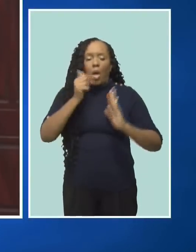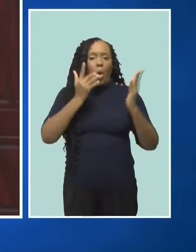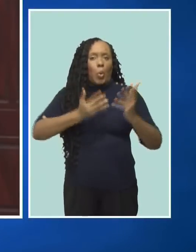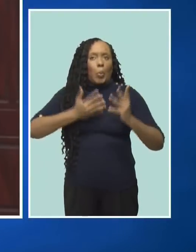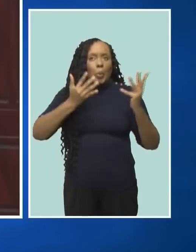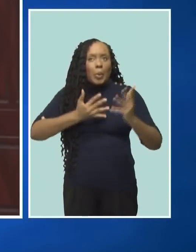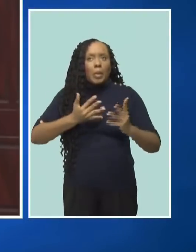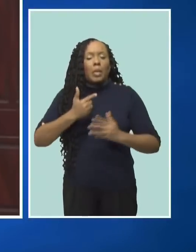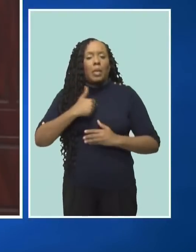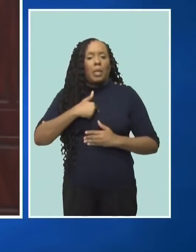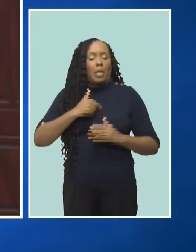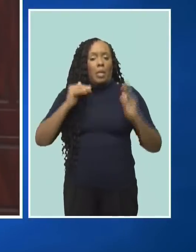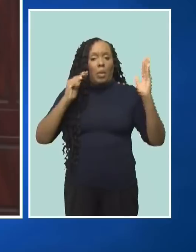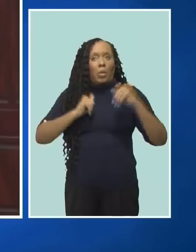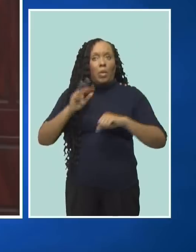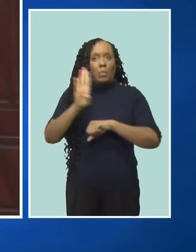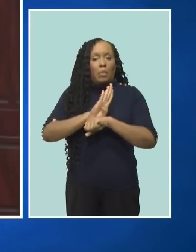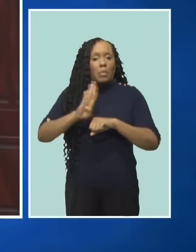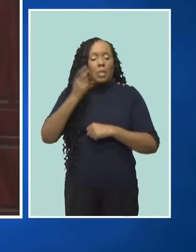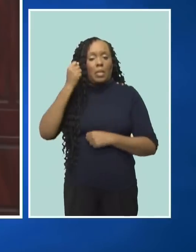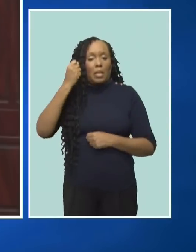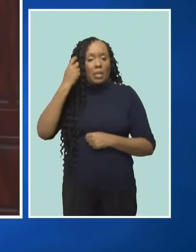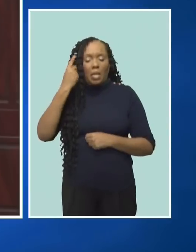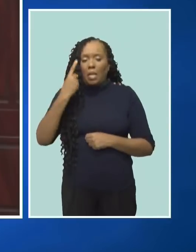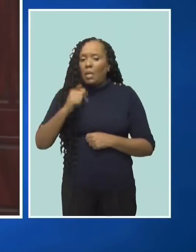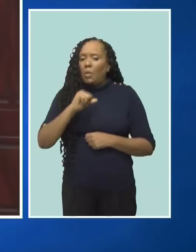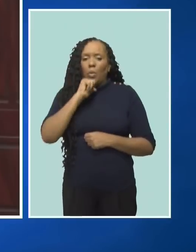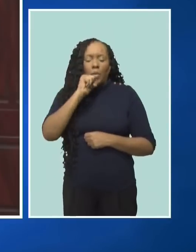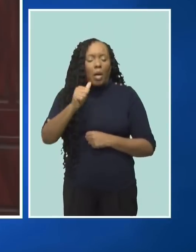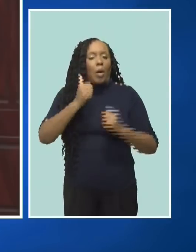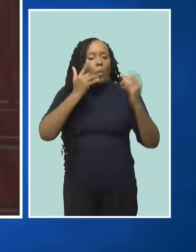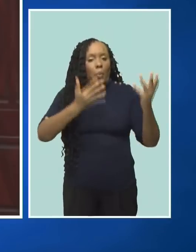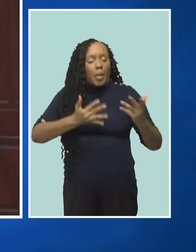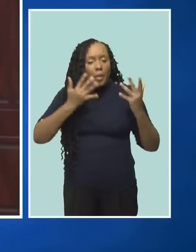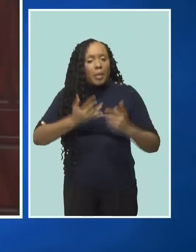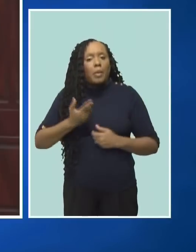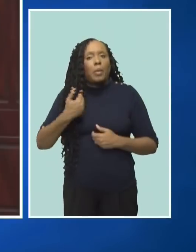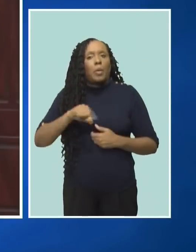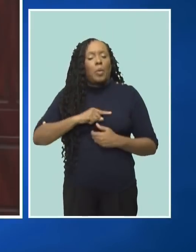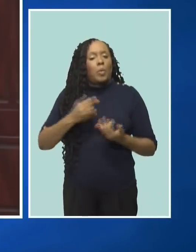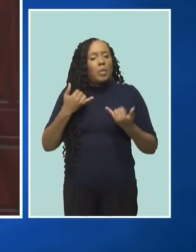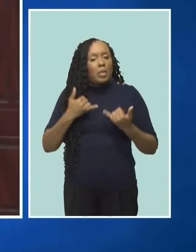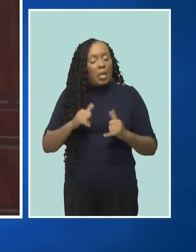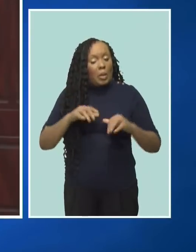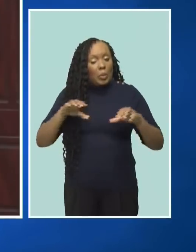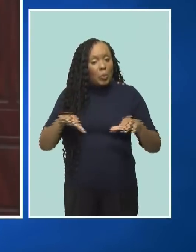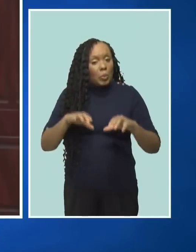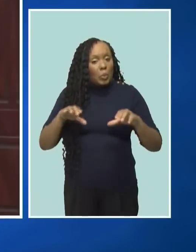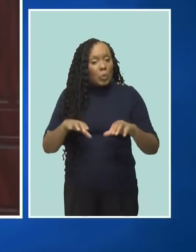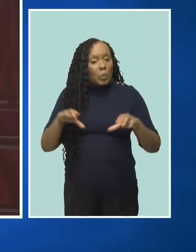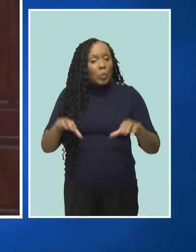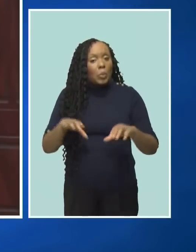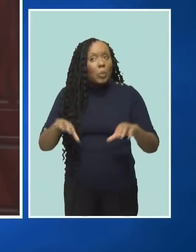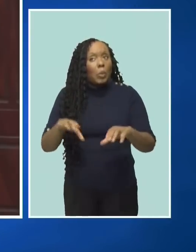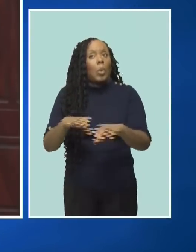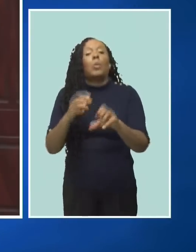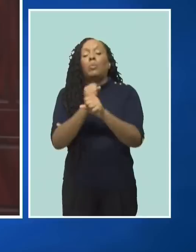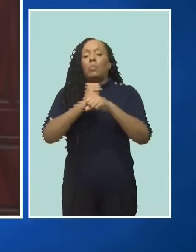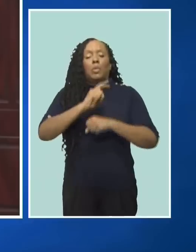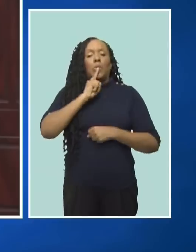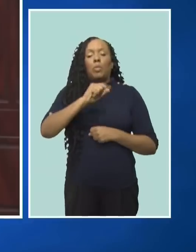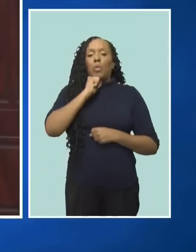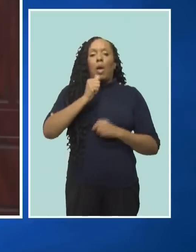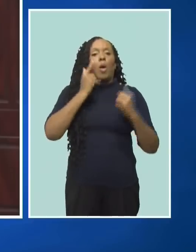the country would recognize we have not. We have been doing things along the way to make sure that we are not waiting